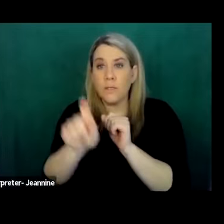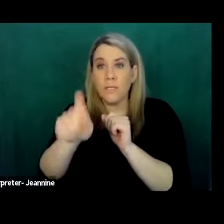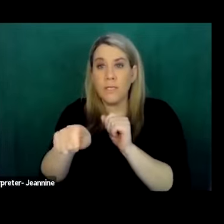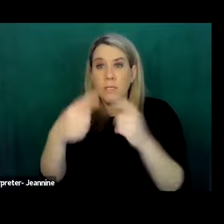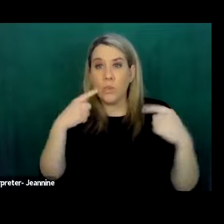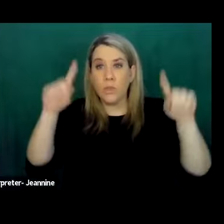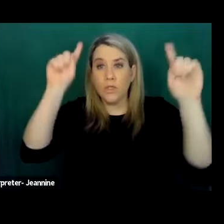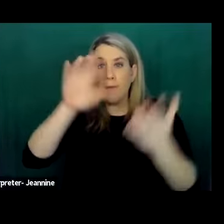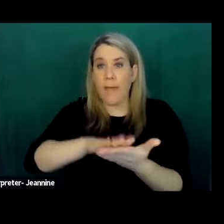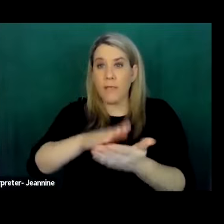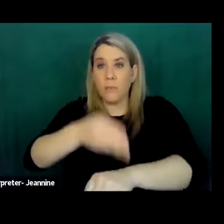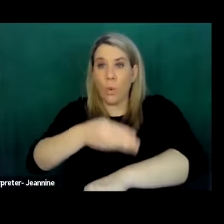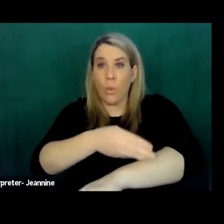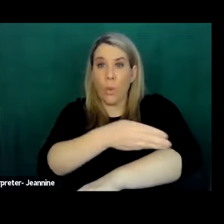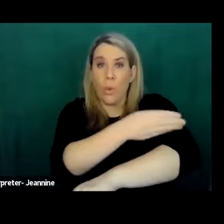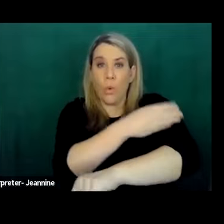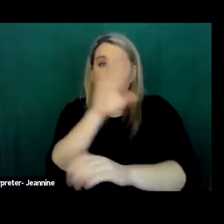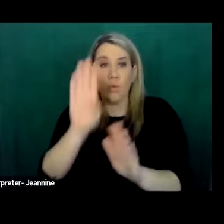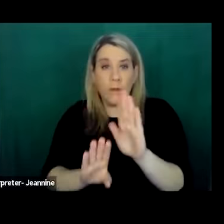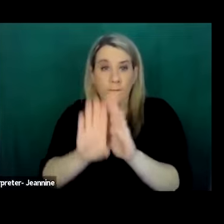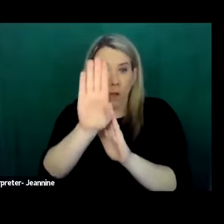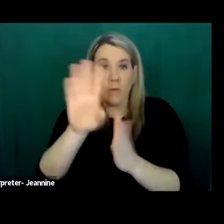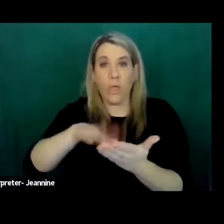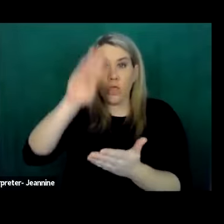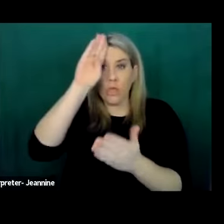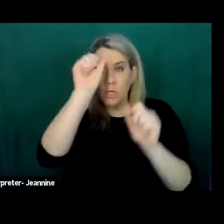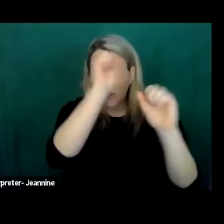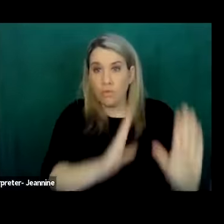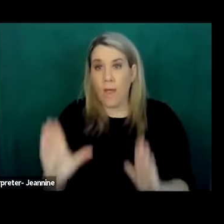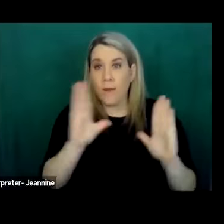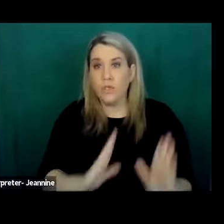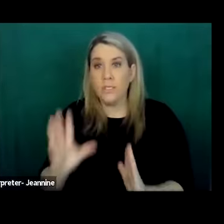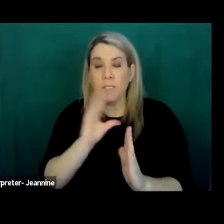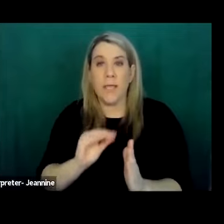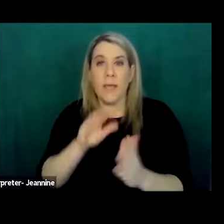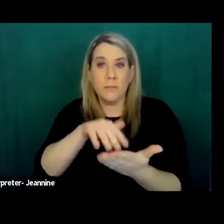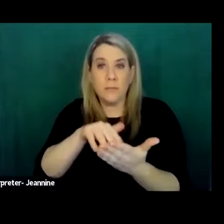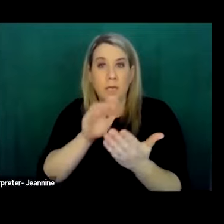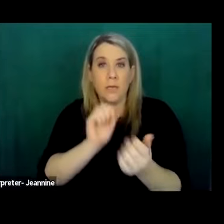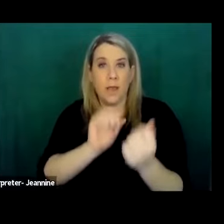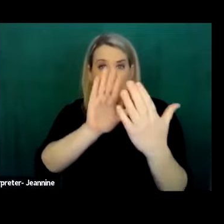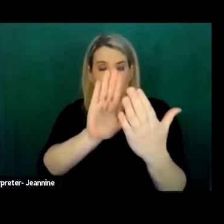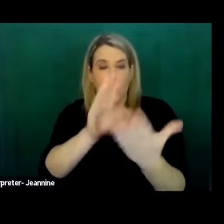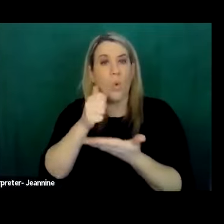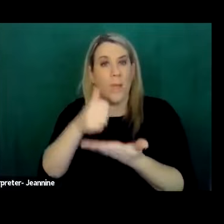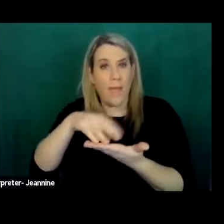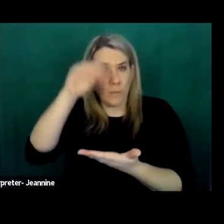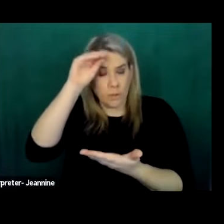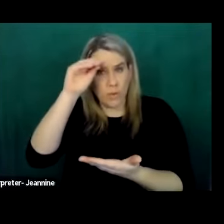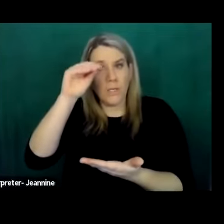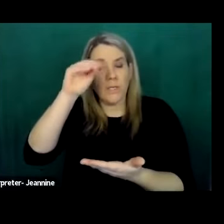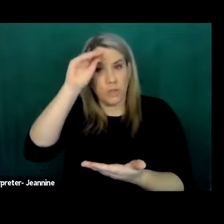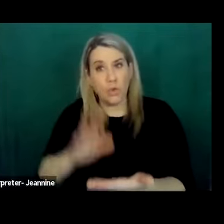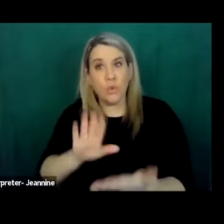achieve academic growth through developmental of learning strategies and study techniques. So we help students develop the soft skills necessary